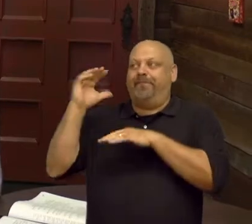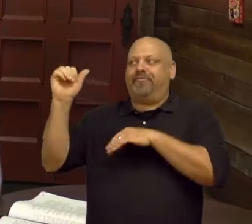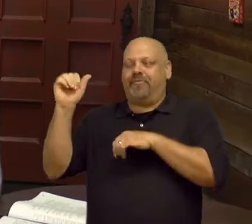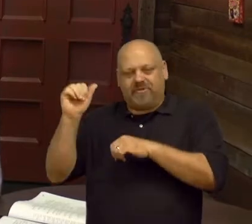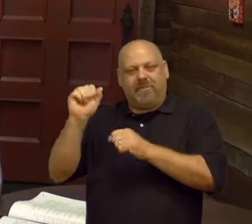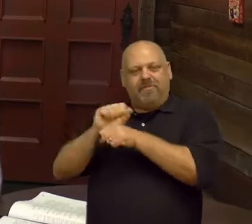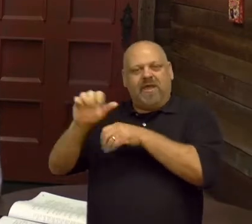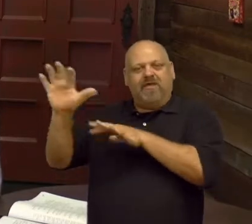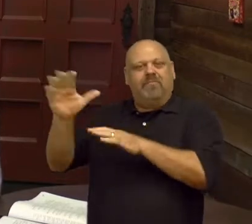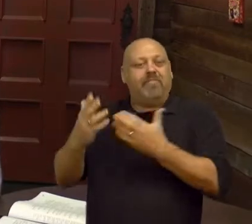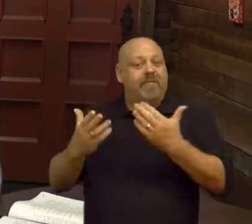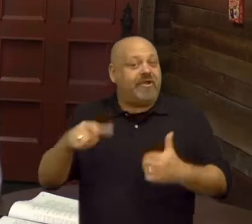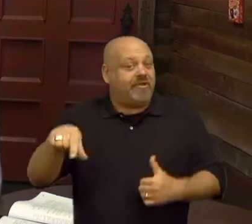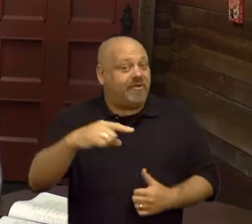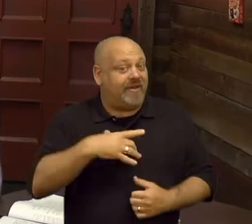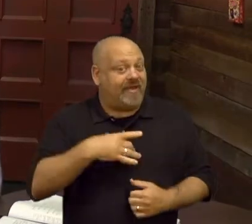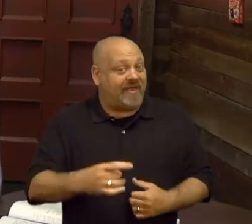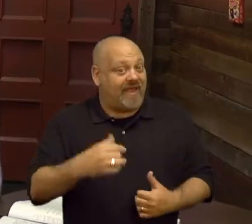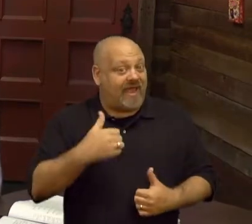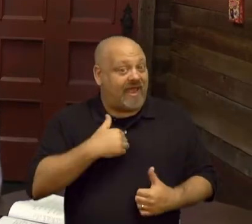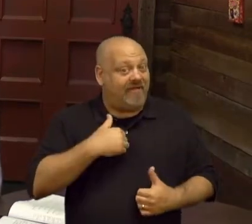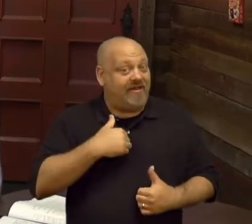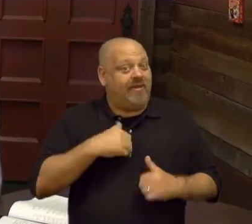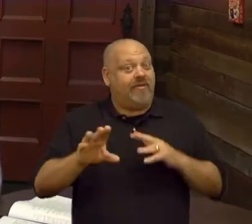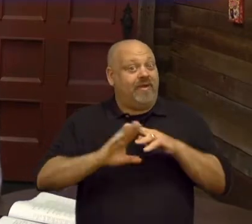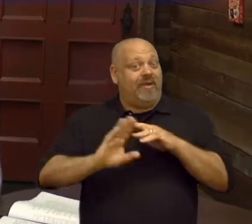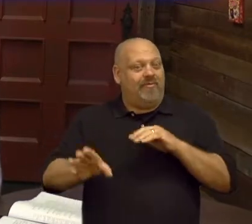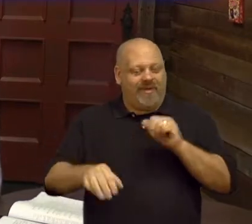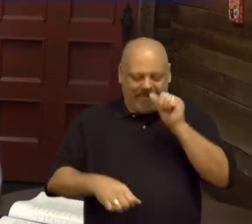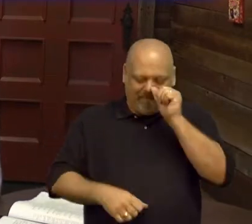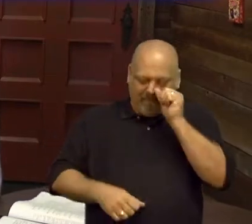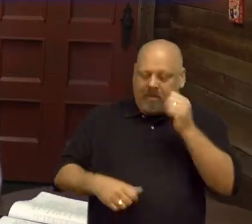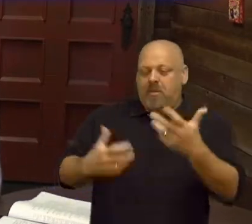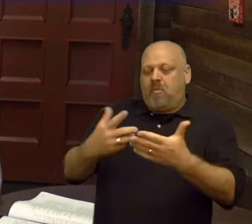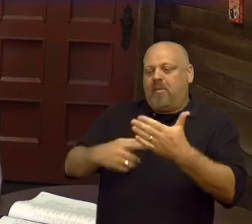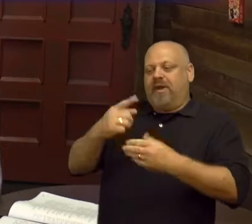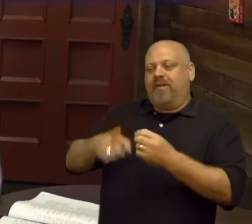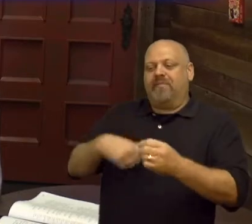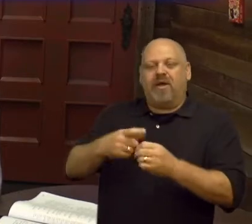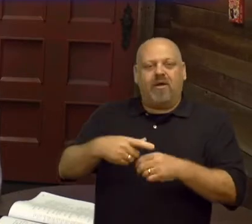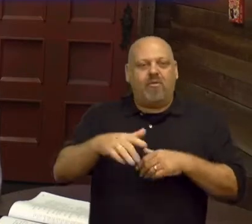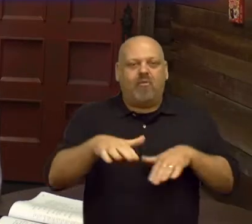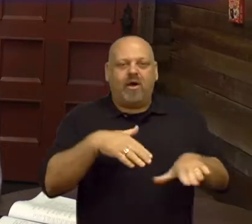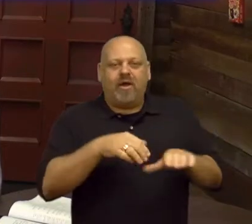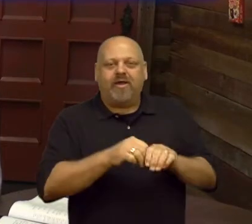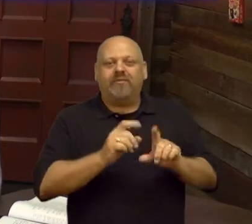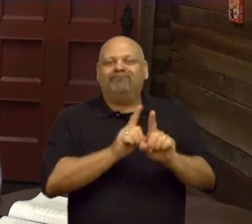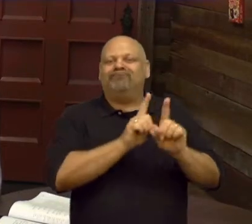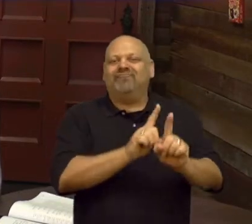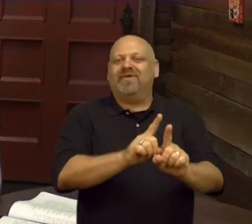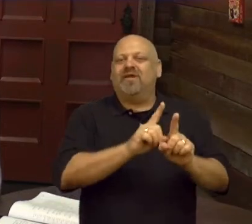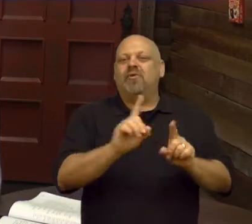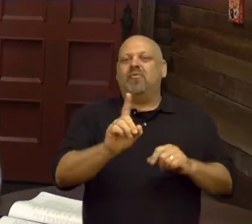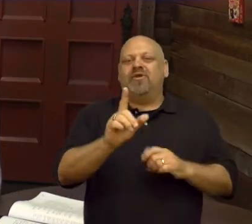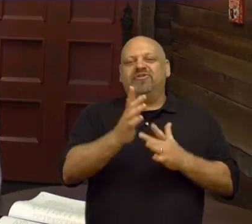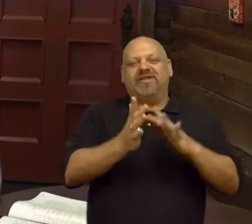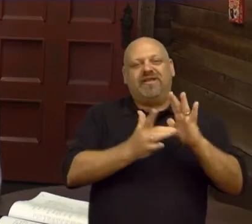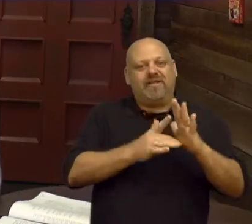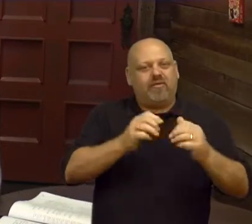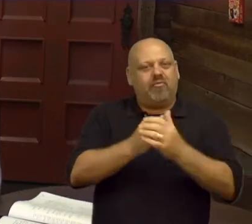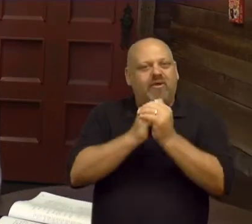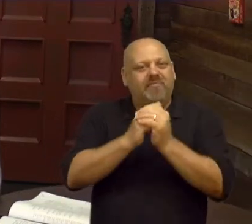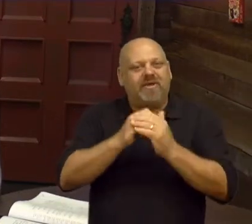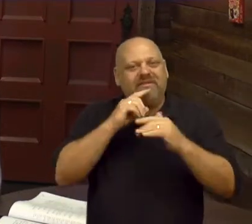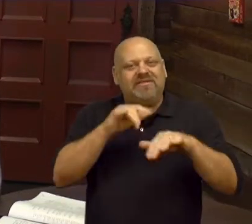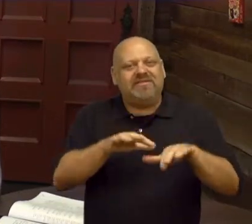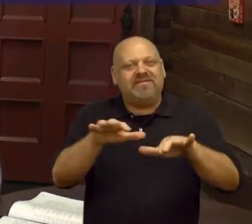mountains. Maybe you'd like to have a little getaway. What about walking in the footsteps of Jesus and worshiping on the Sea of Galilee? Would you